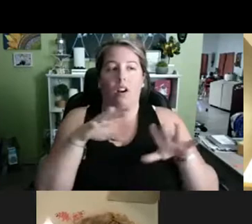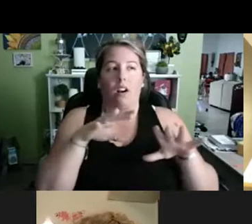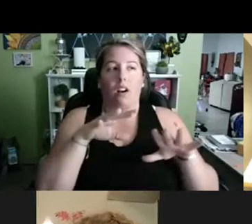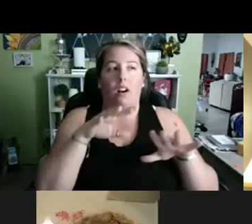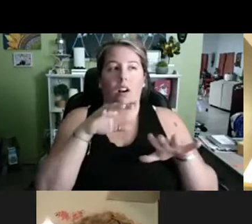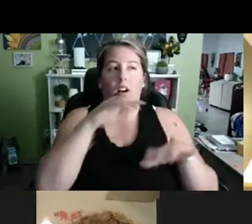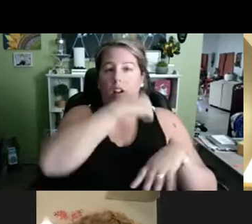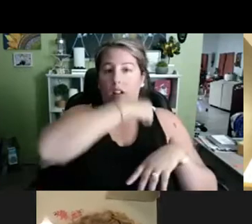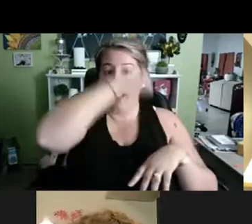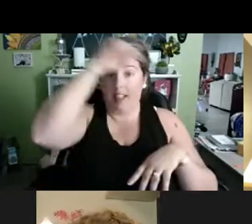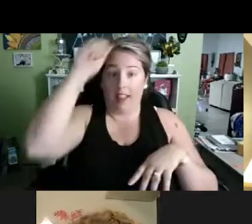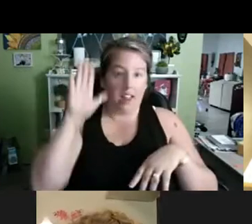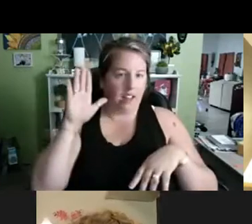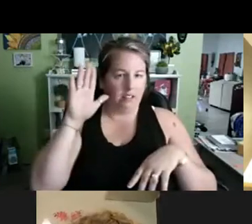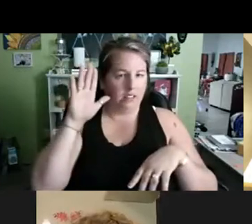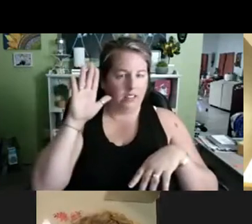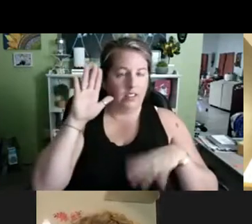close.